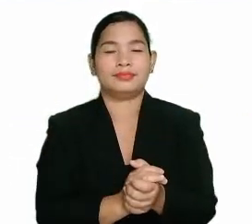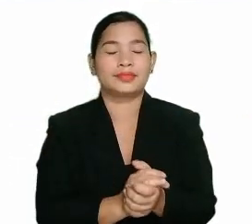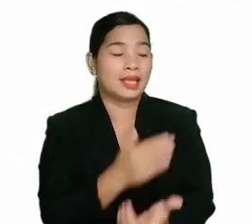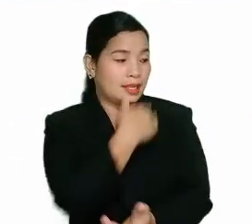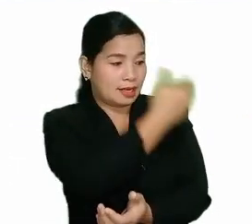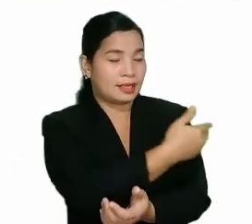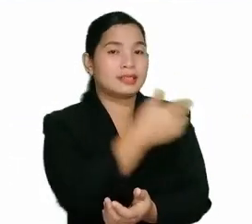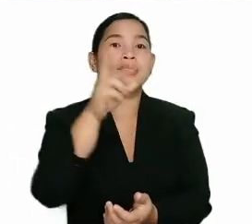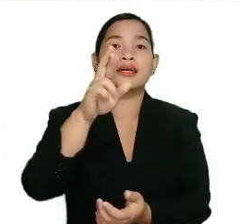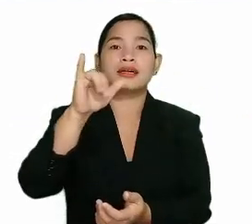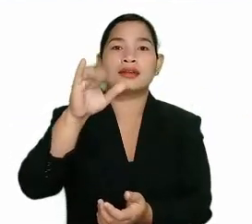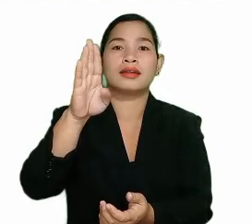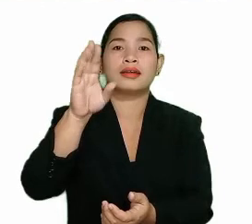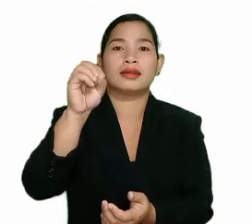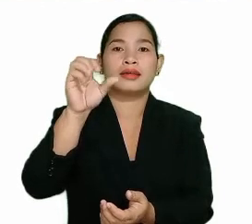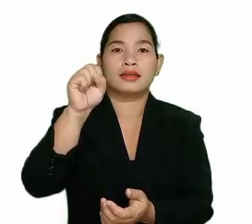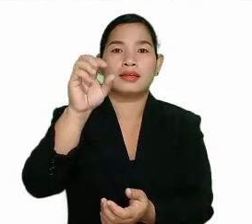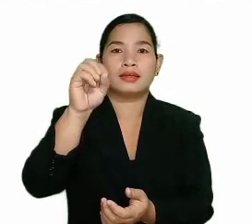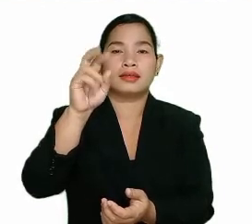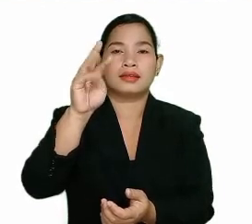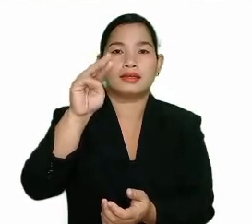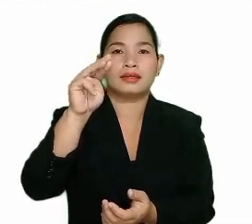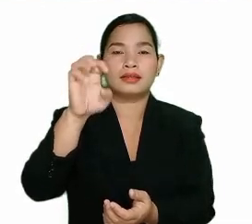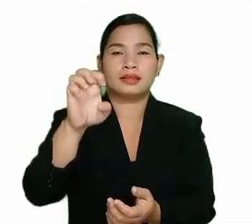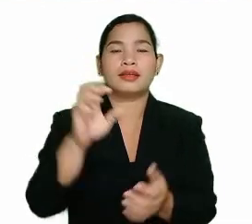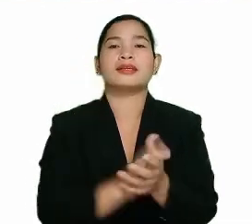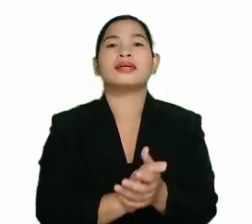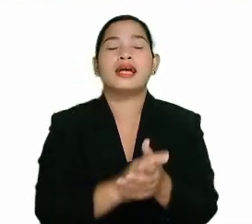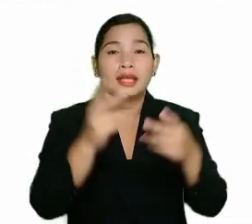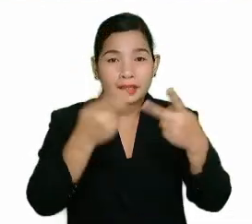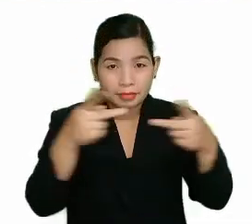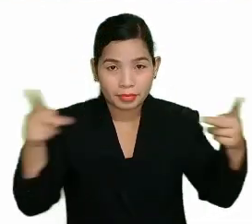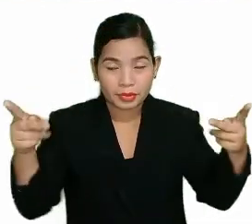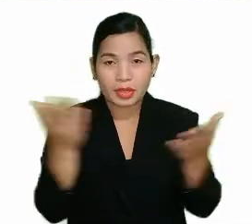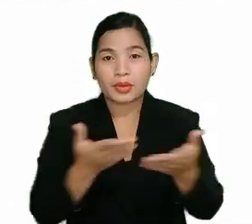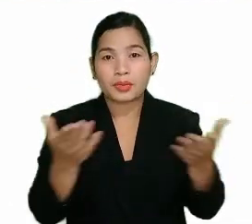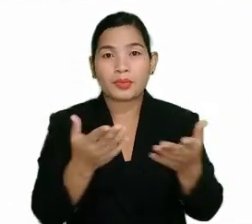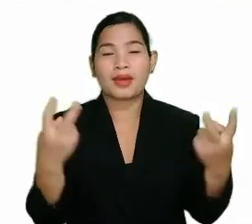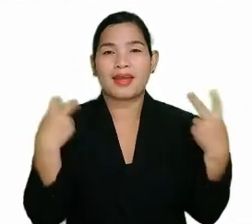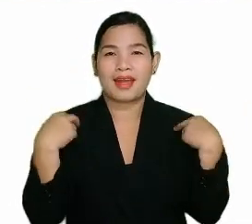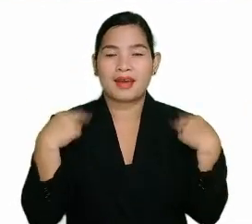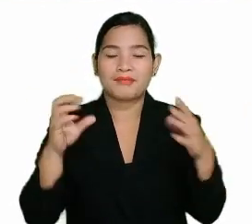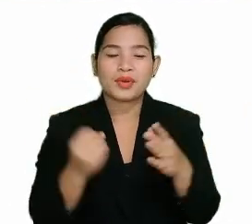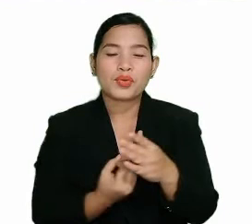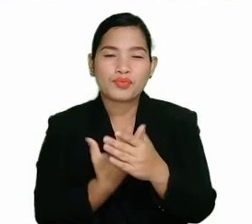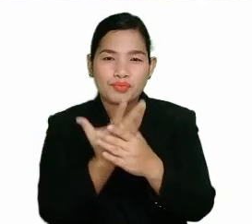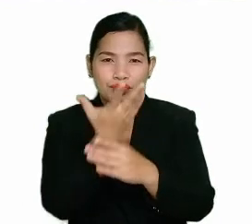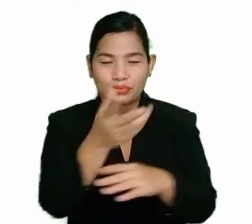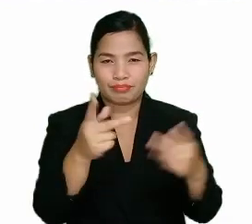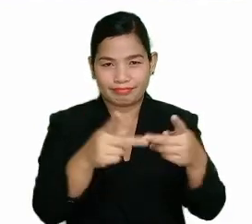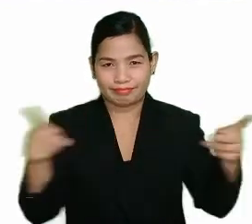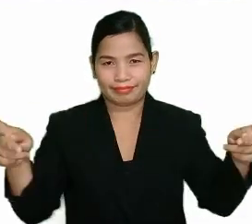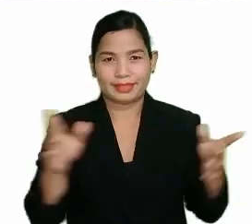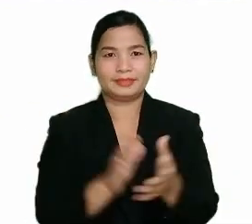The ribosome, the protein factory of the cell, or the site of protein synthesis.